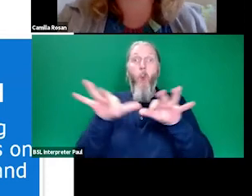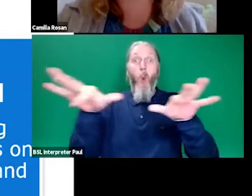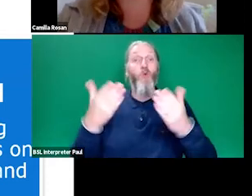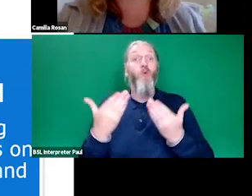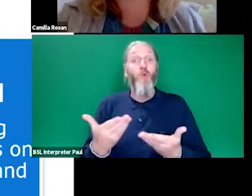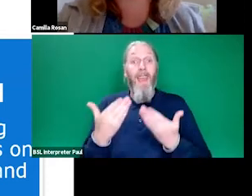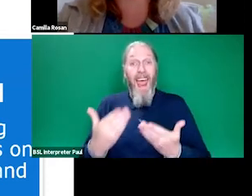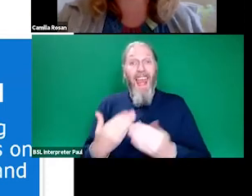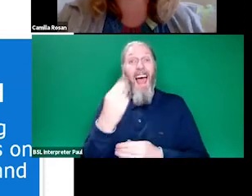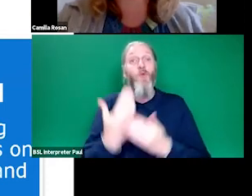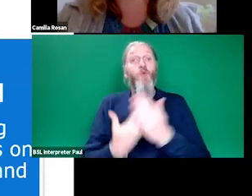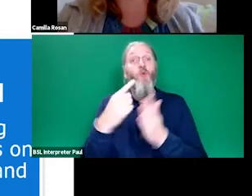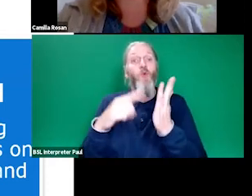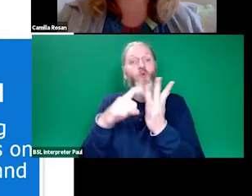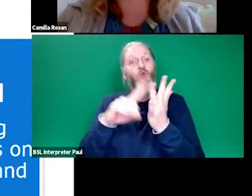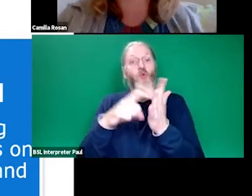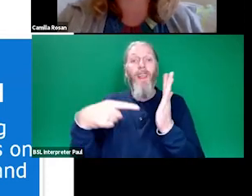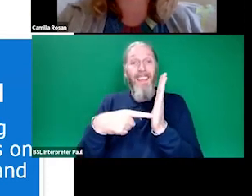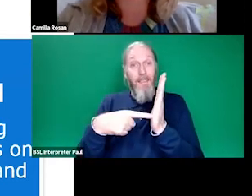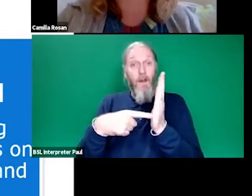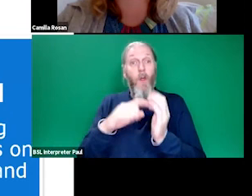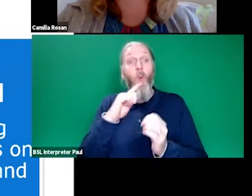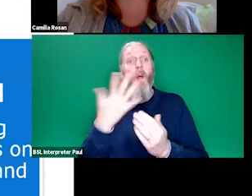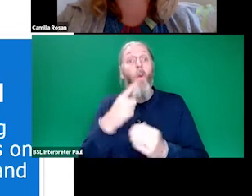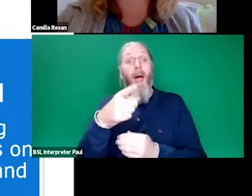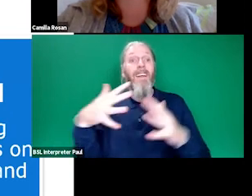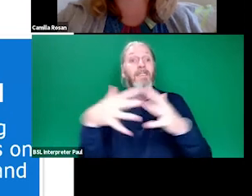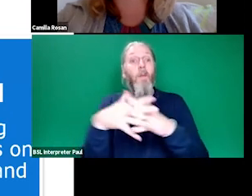our toolkit, which is on